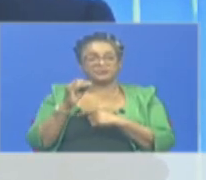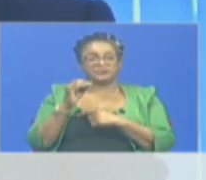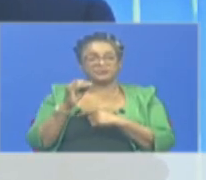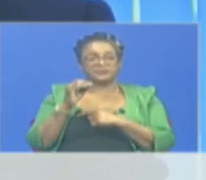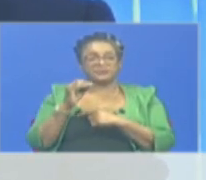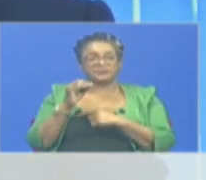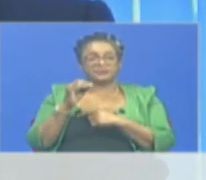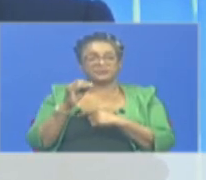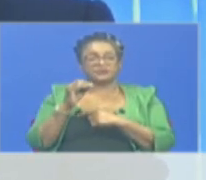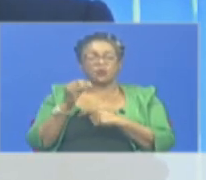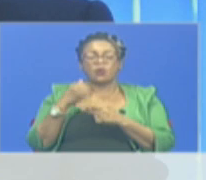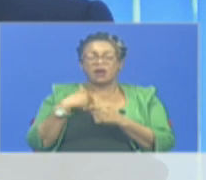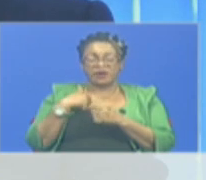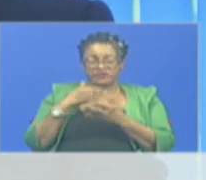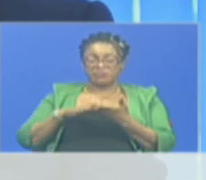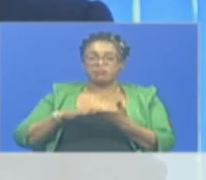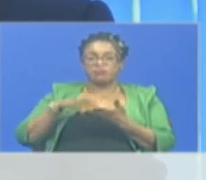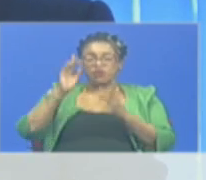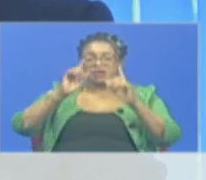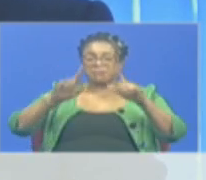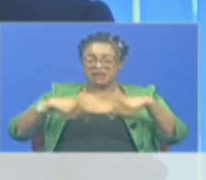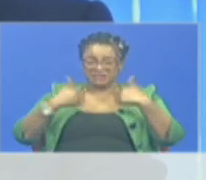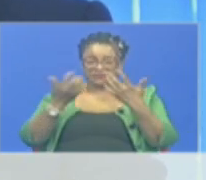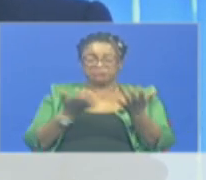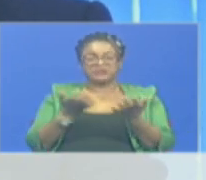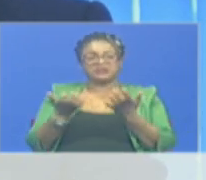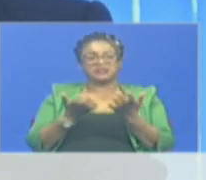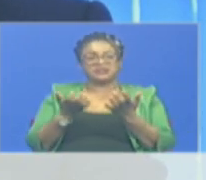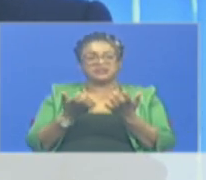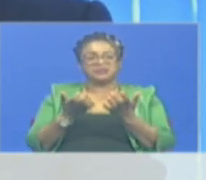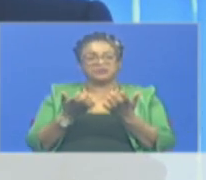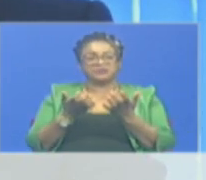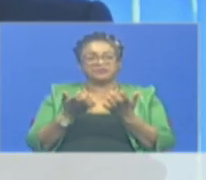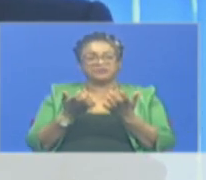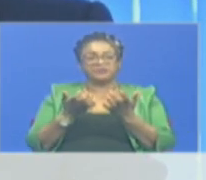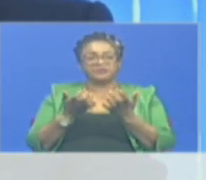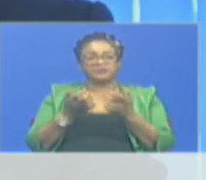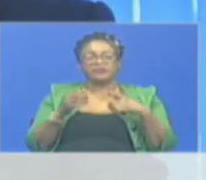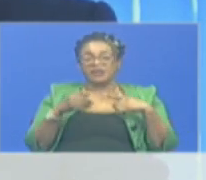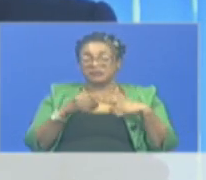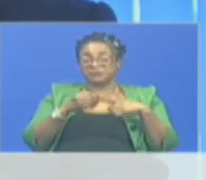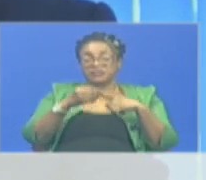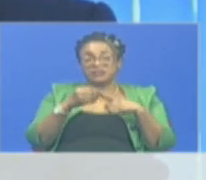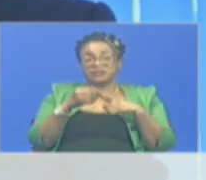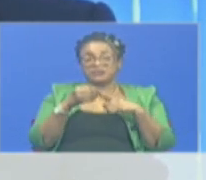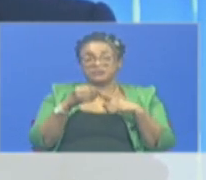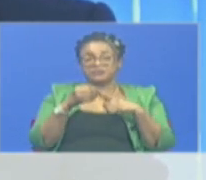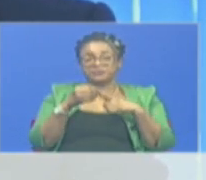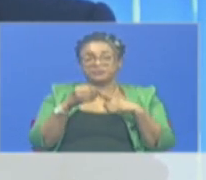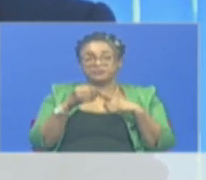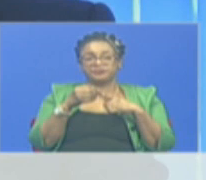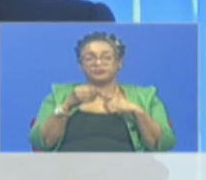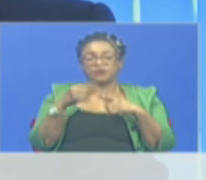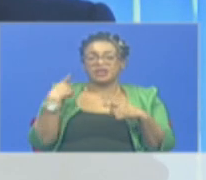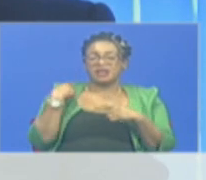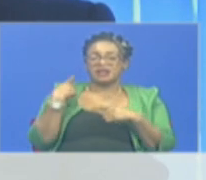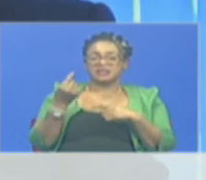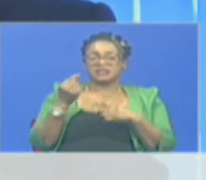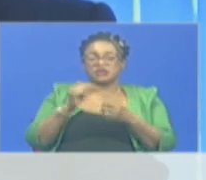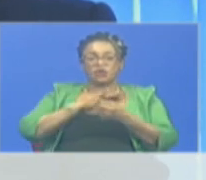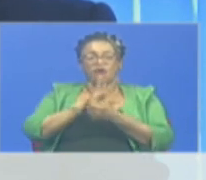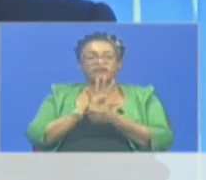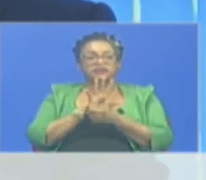we see much more demand coming for business continuity, especially on the back of recent COVID-19